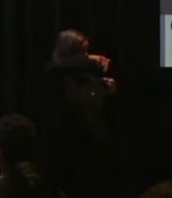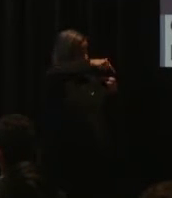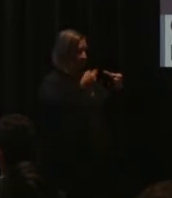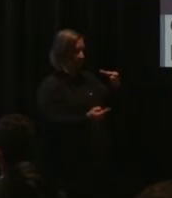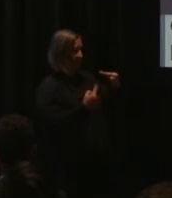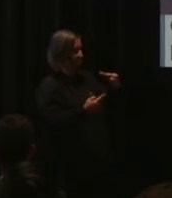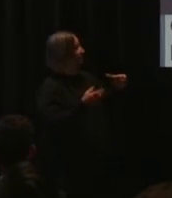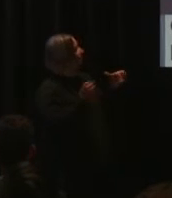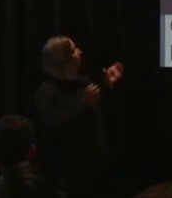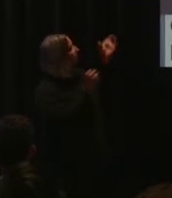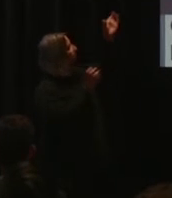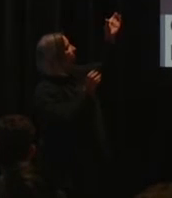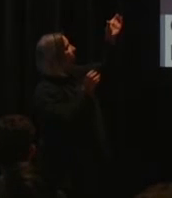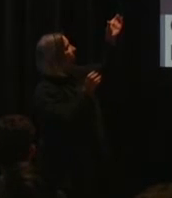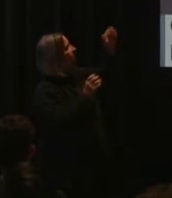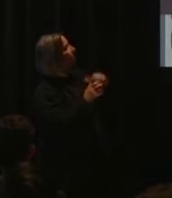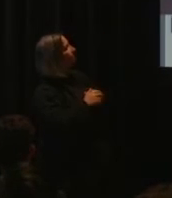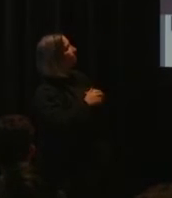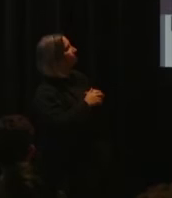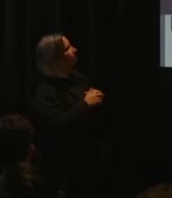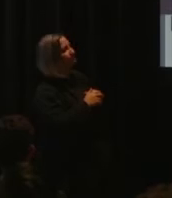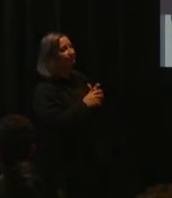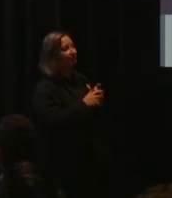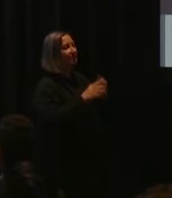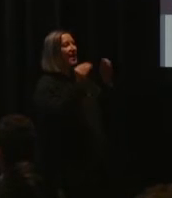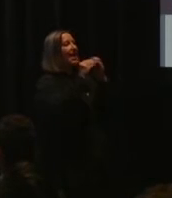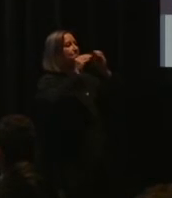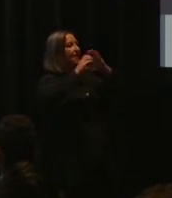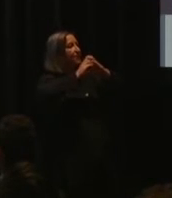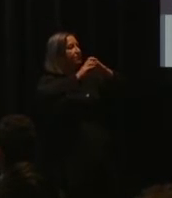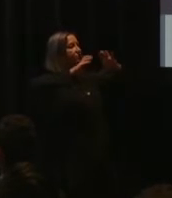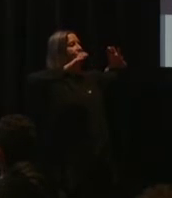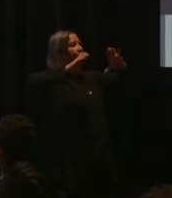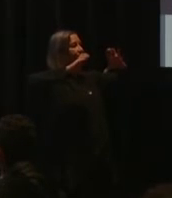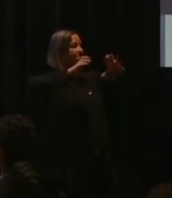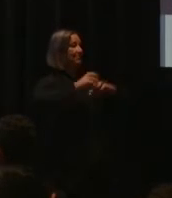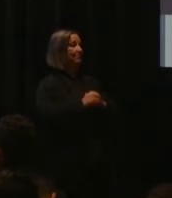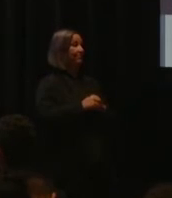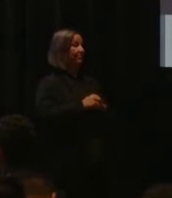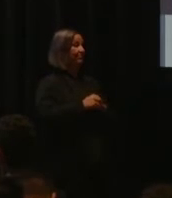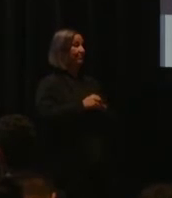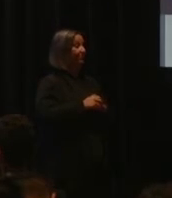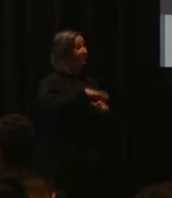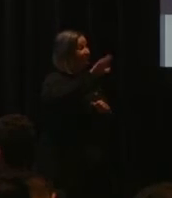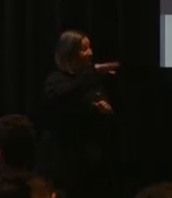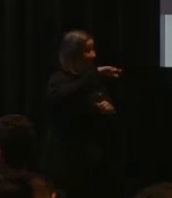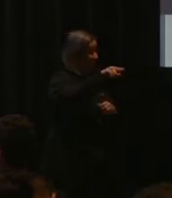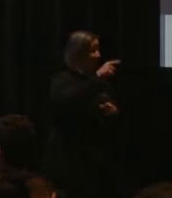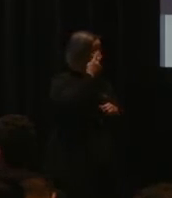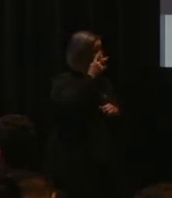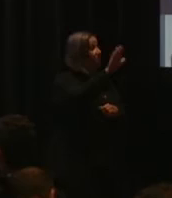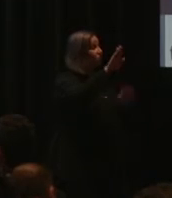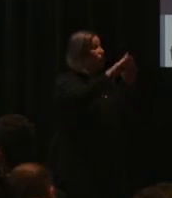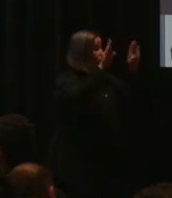and there we go. We can see better. So have any of you gone out and looked at the lights that are